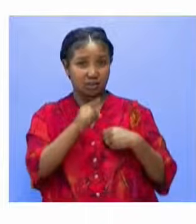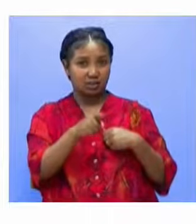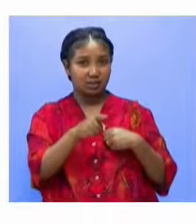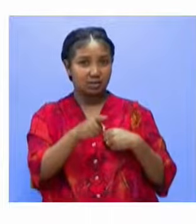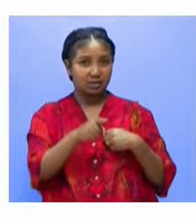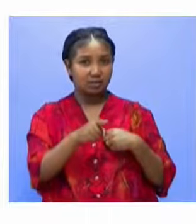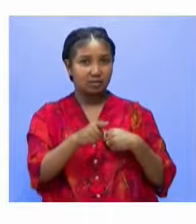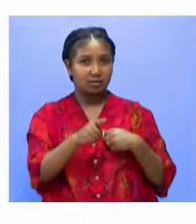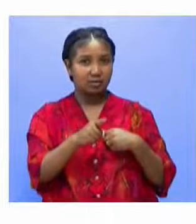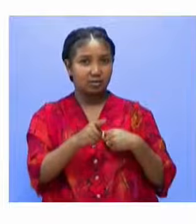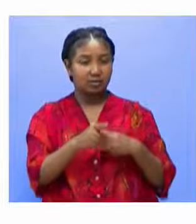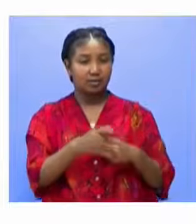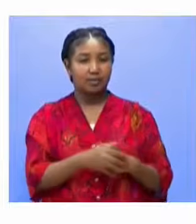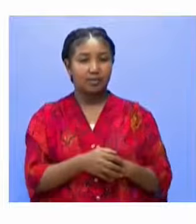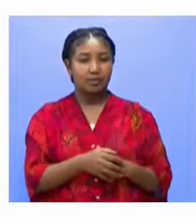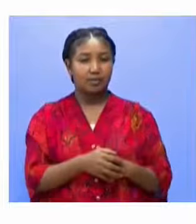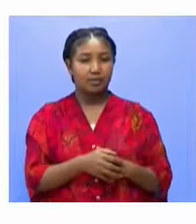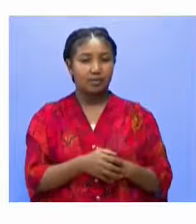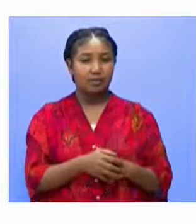gone